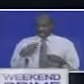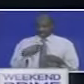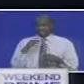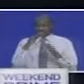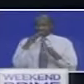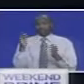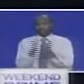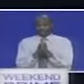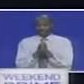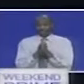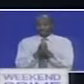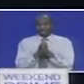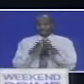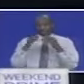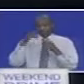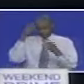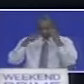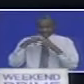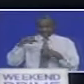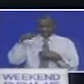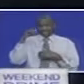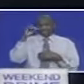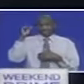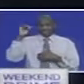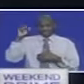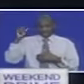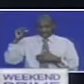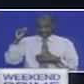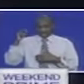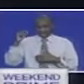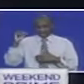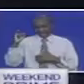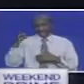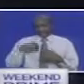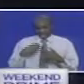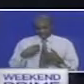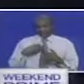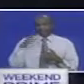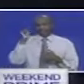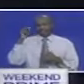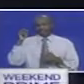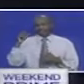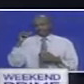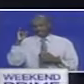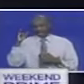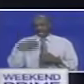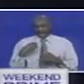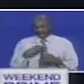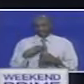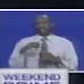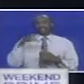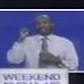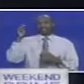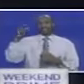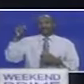with Professor Kisianani. We'll be speaking with John Mbadi, and we will also be talking to Johnson Sakaja, who's